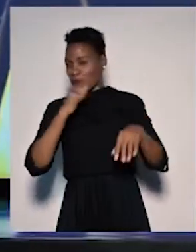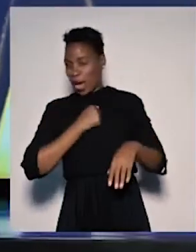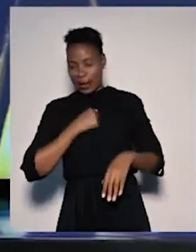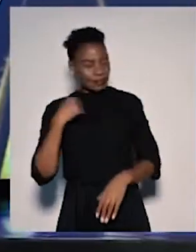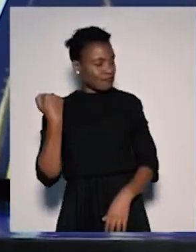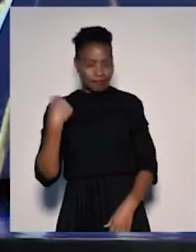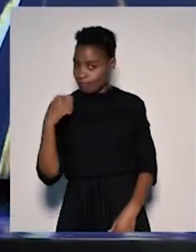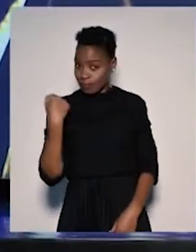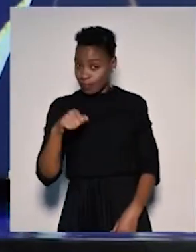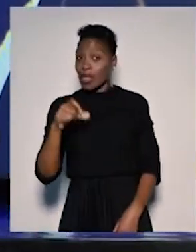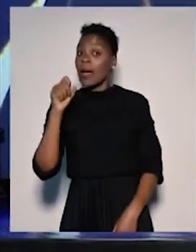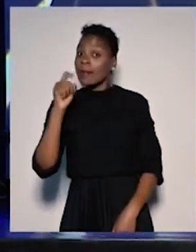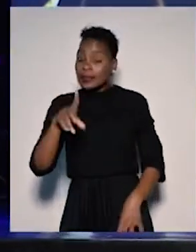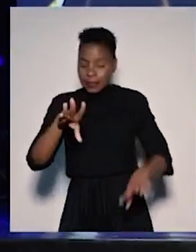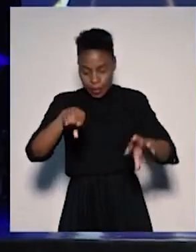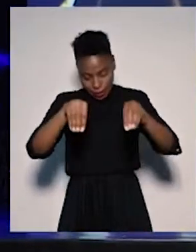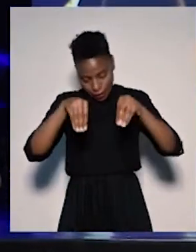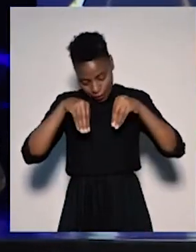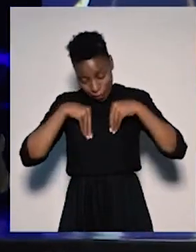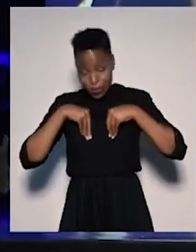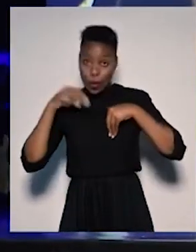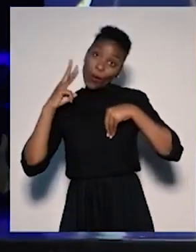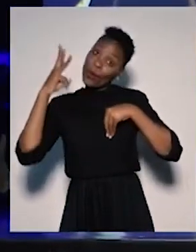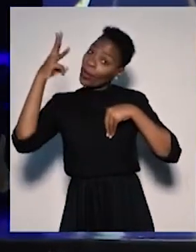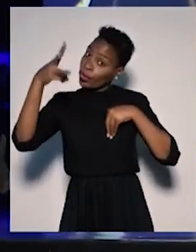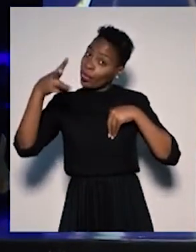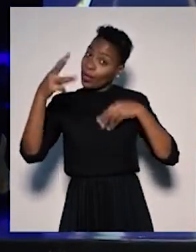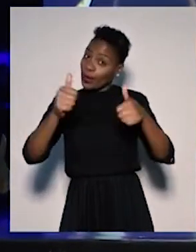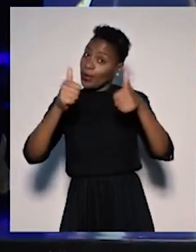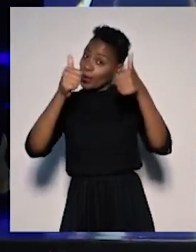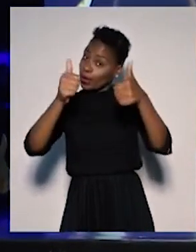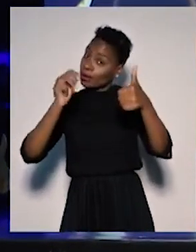will, it's my acceptable will, it's my good will.